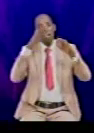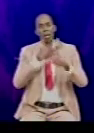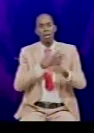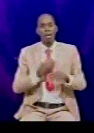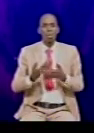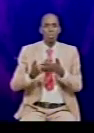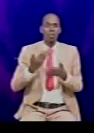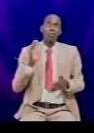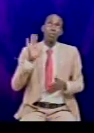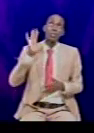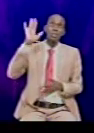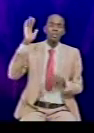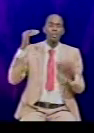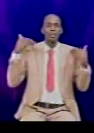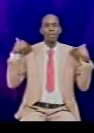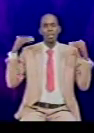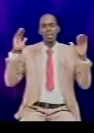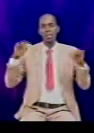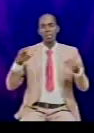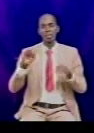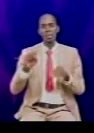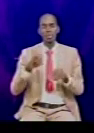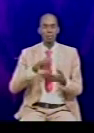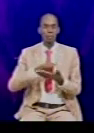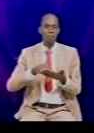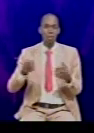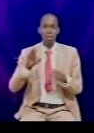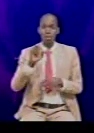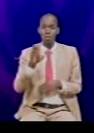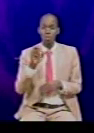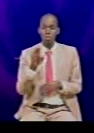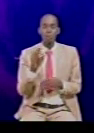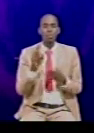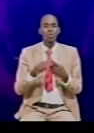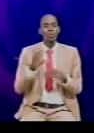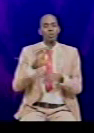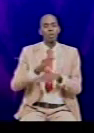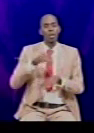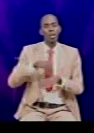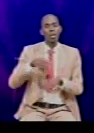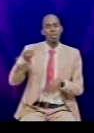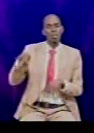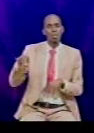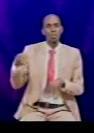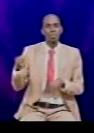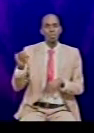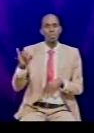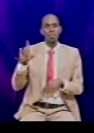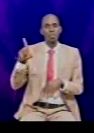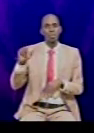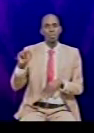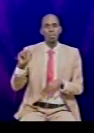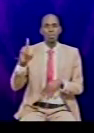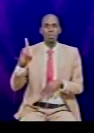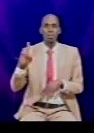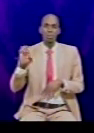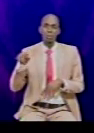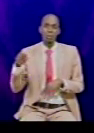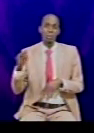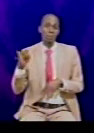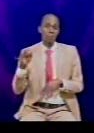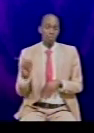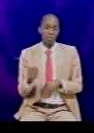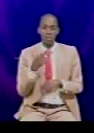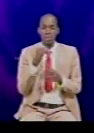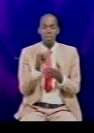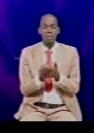before his angels. In verse 12, to the church at Philadelphia, he said the same thing. Him that